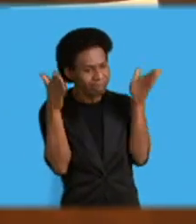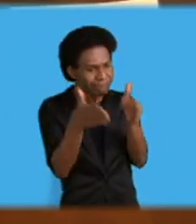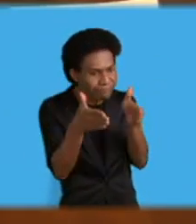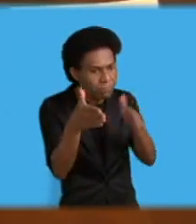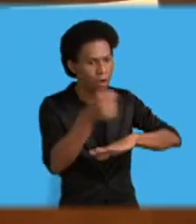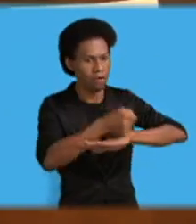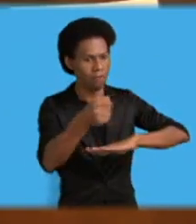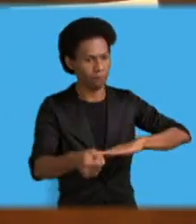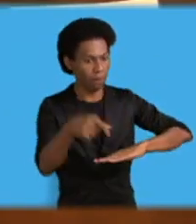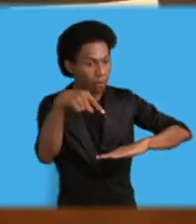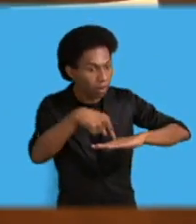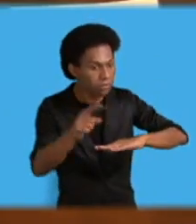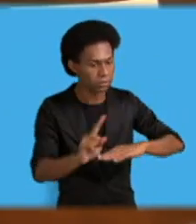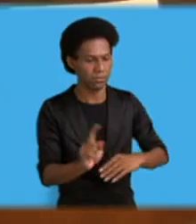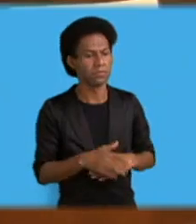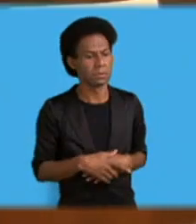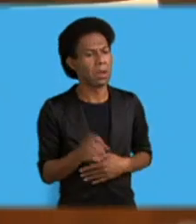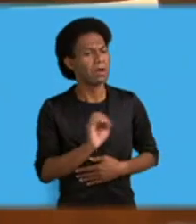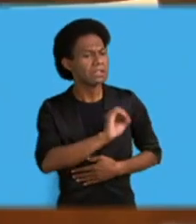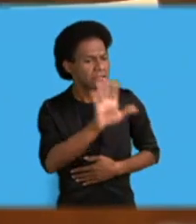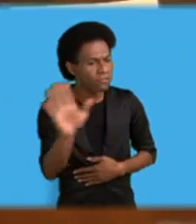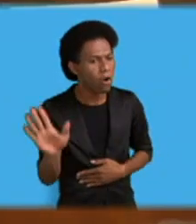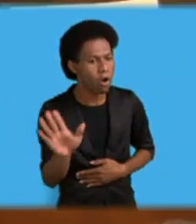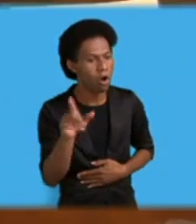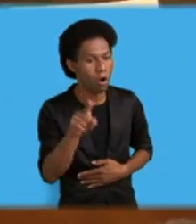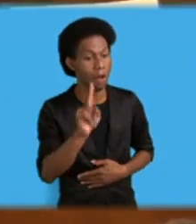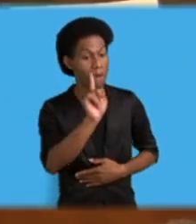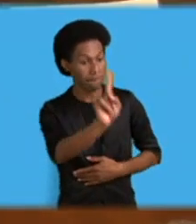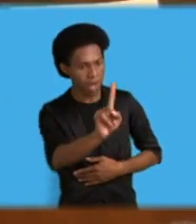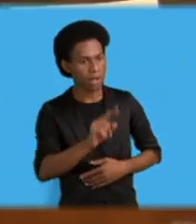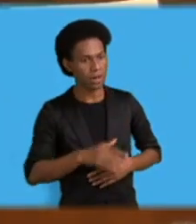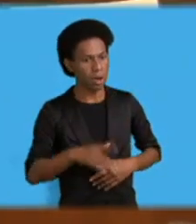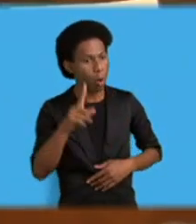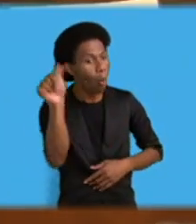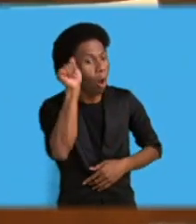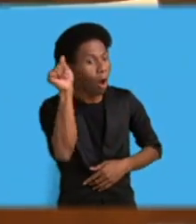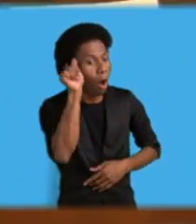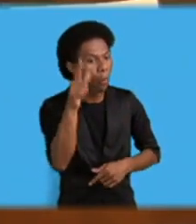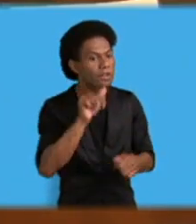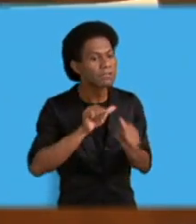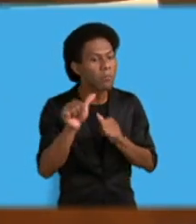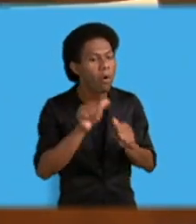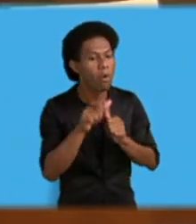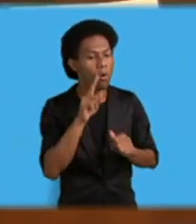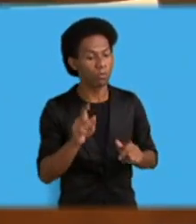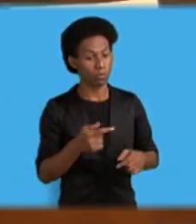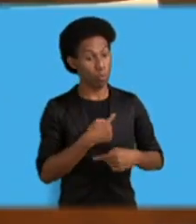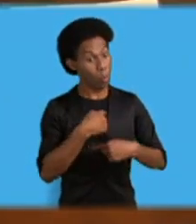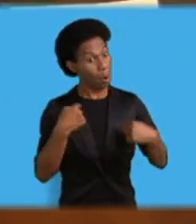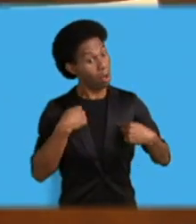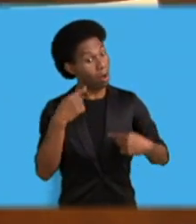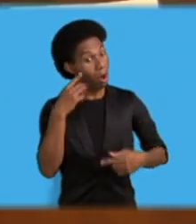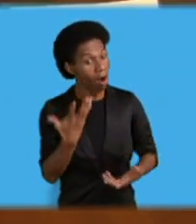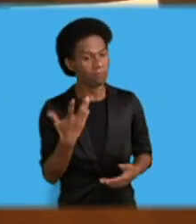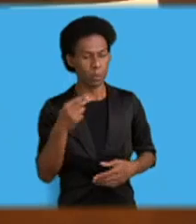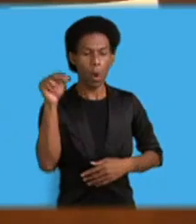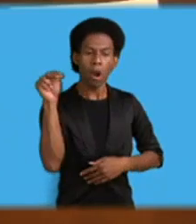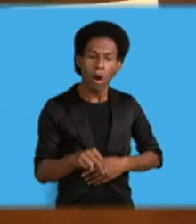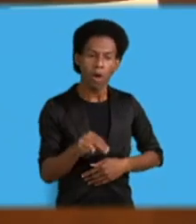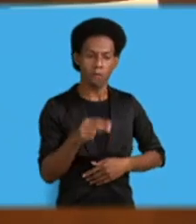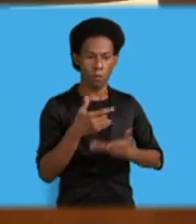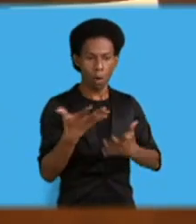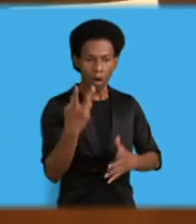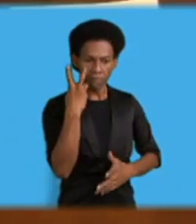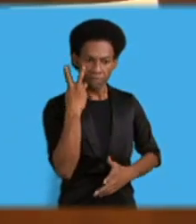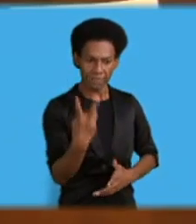happy Fiji, but they know better. So we, as a people, must give them the choice of